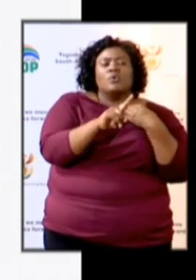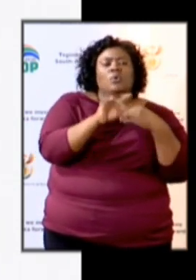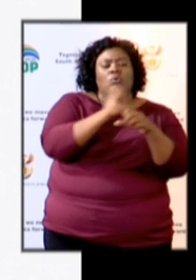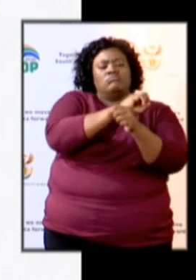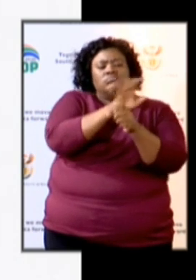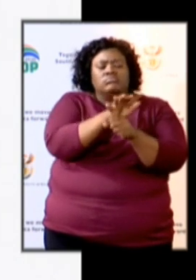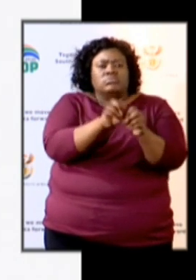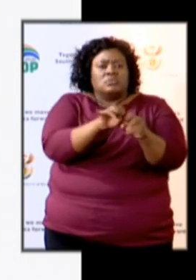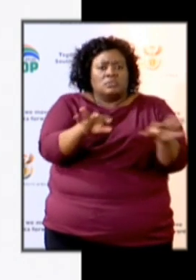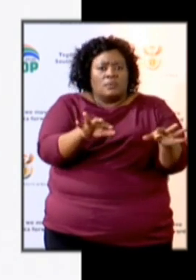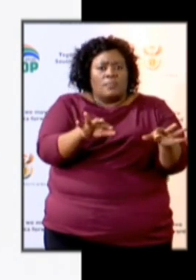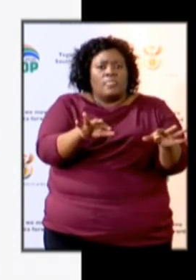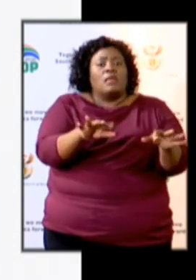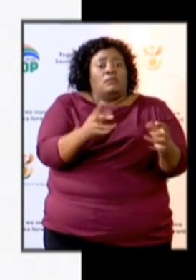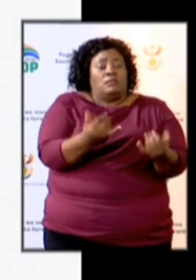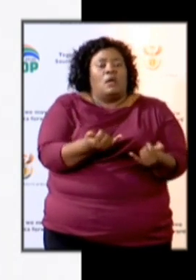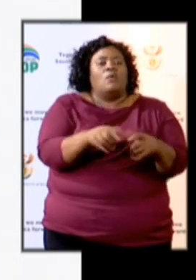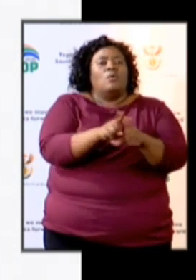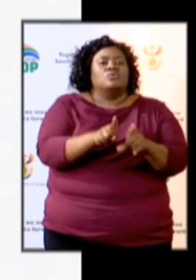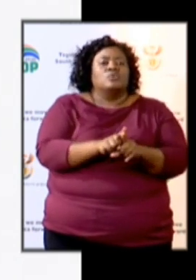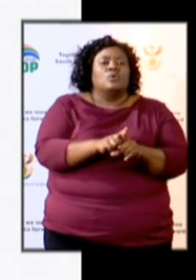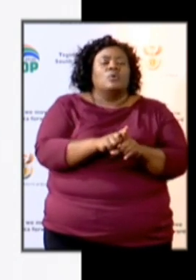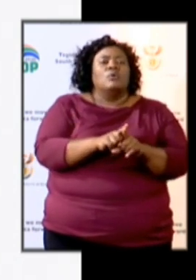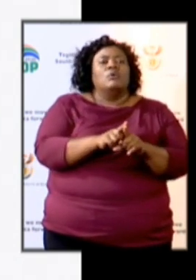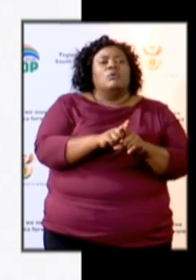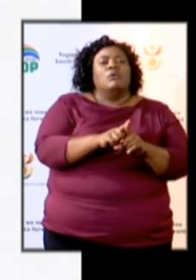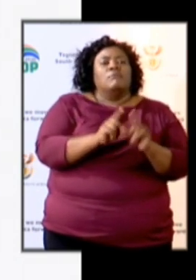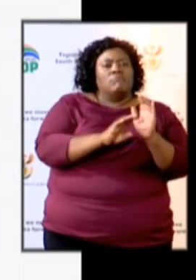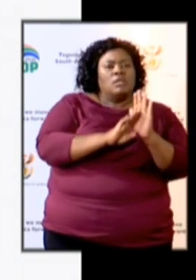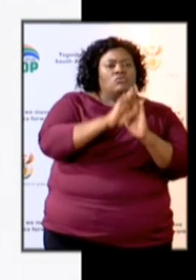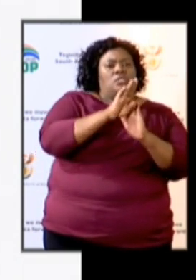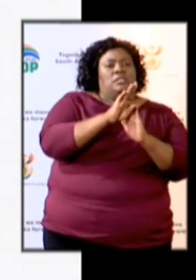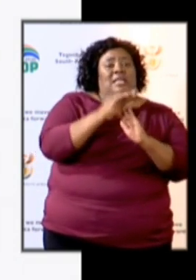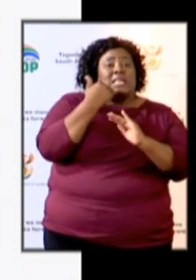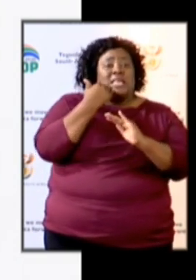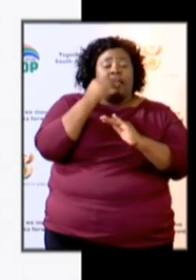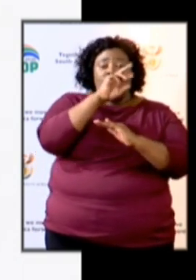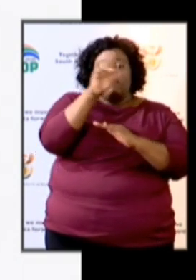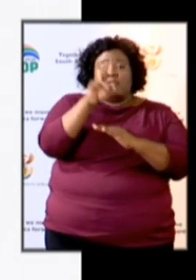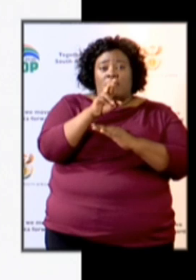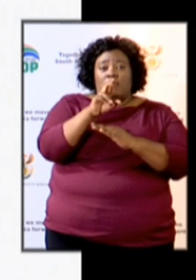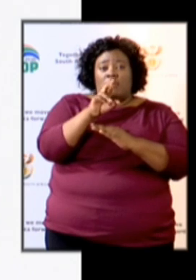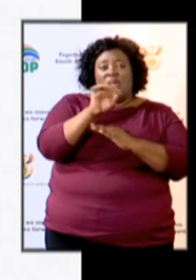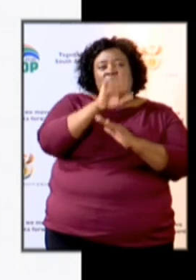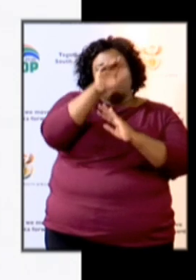is increasing. If the rate is lower, that's a better place to be.